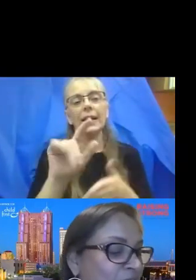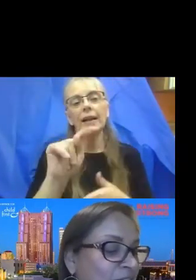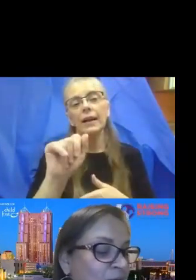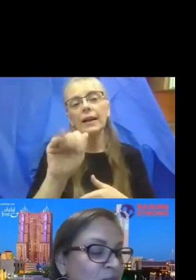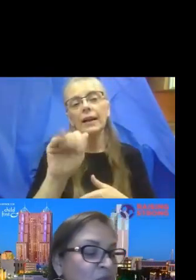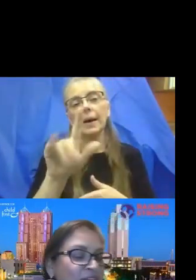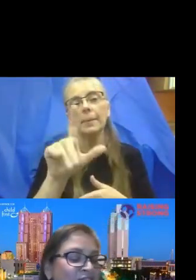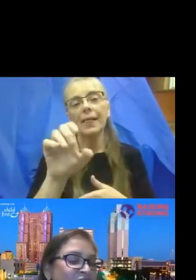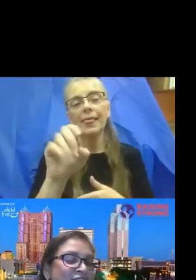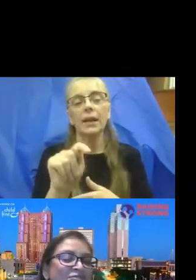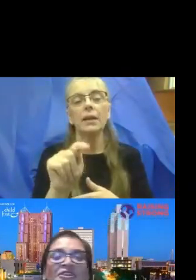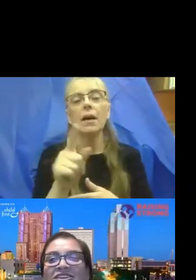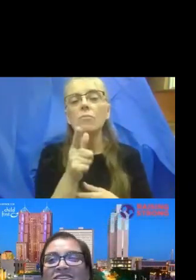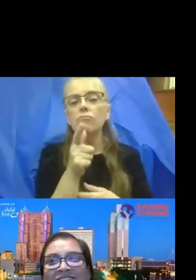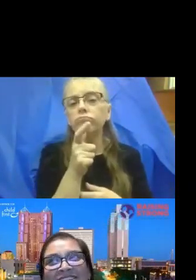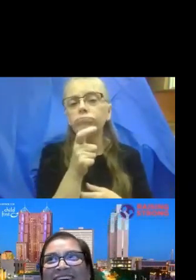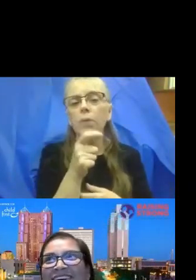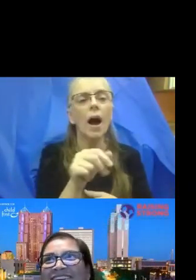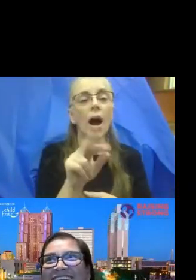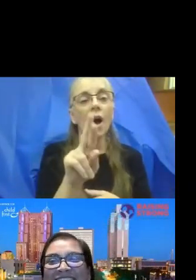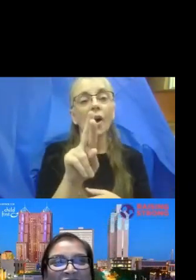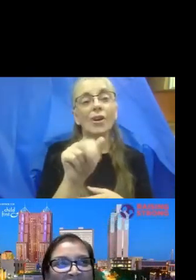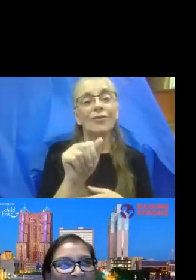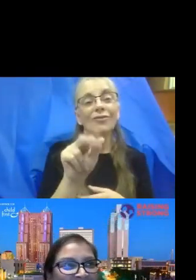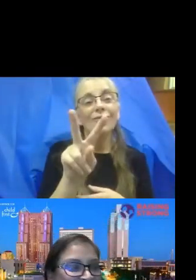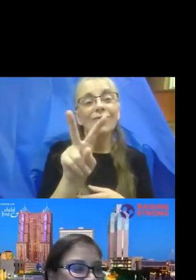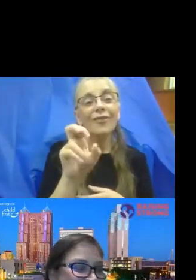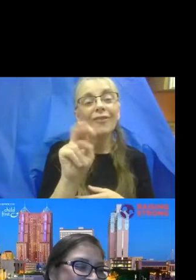see here, Raven Fontenot.